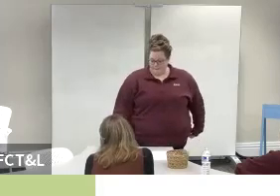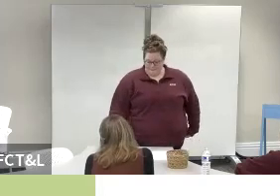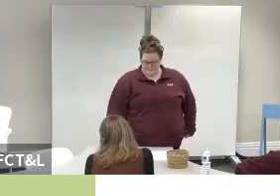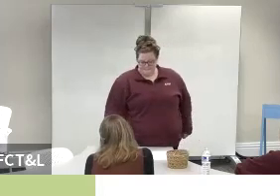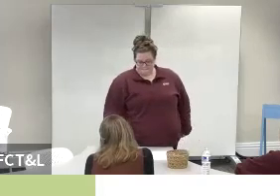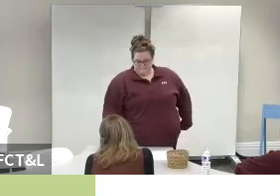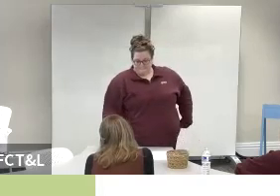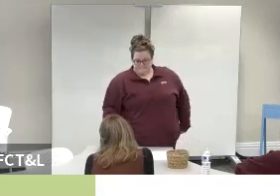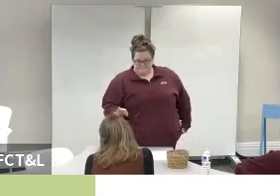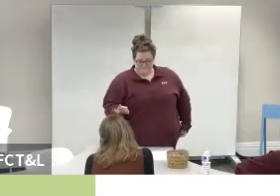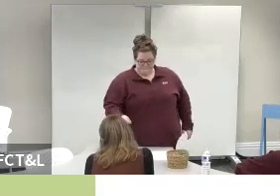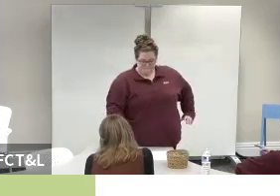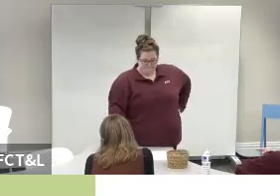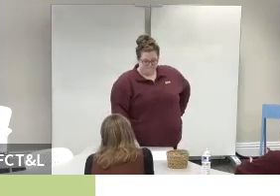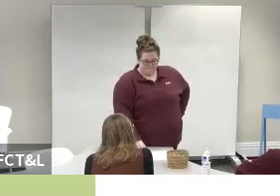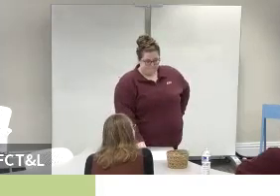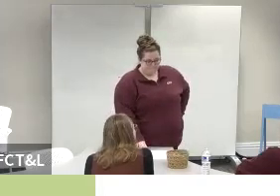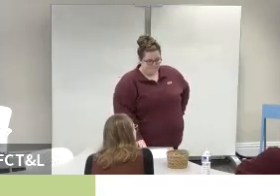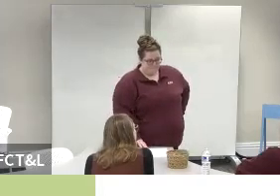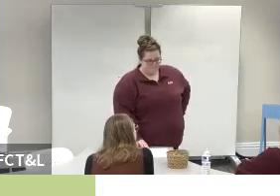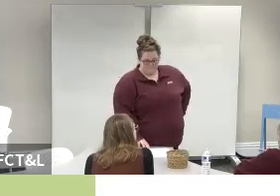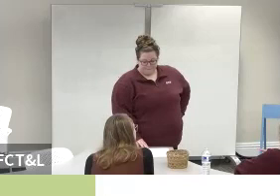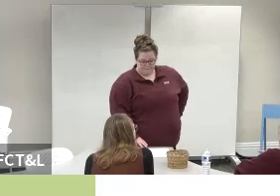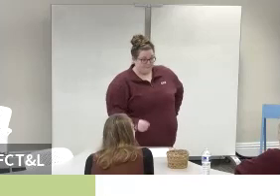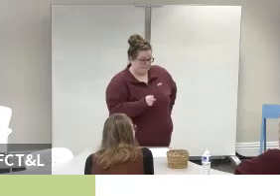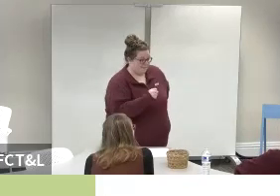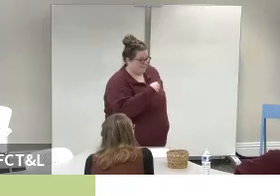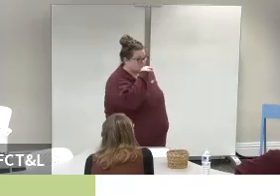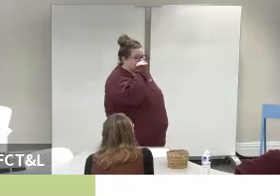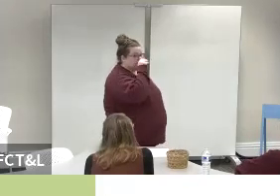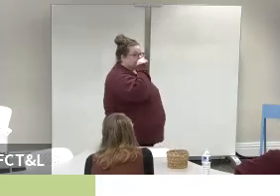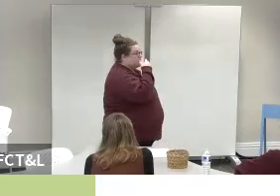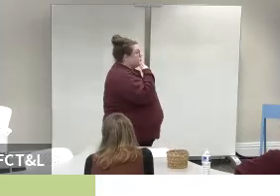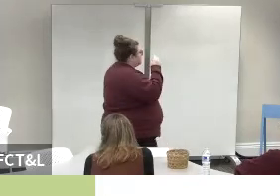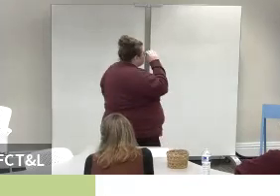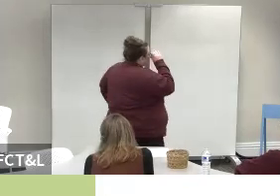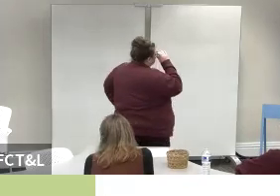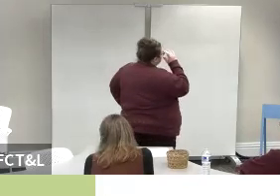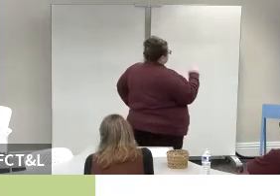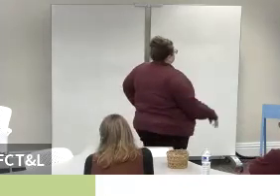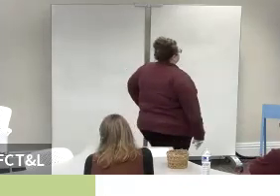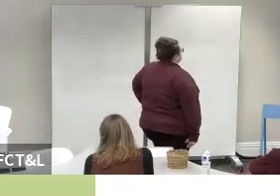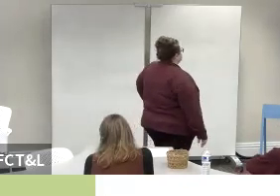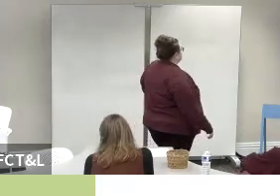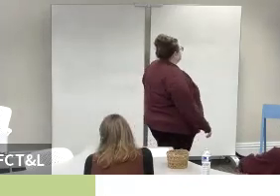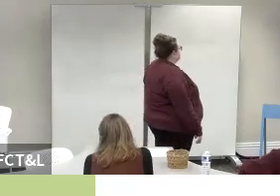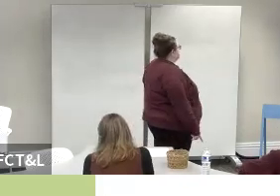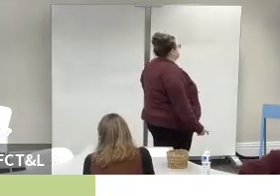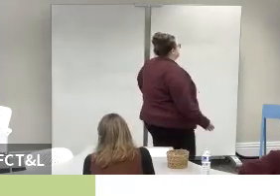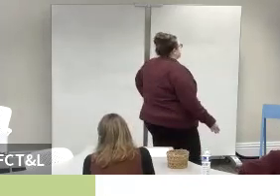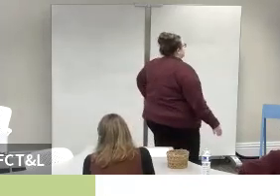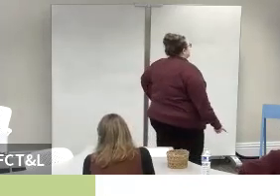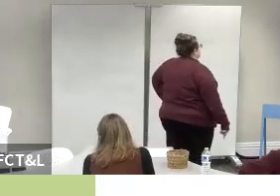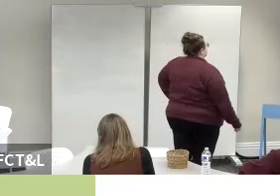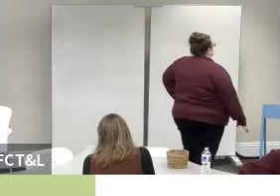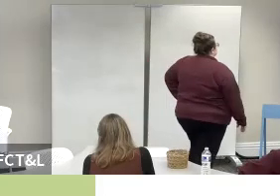Yeah. Like maybe like a music video or something, right? Like expanding